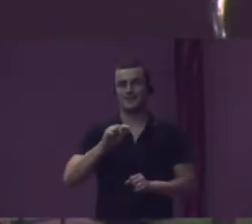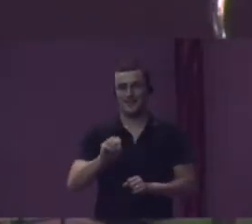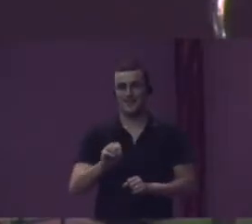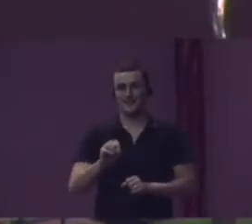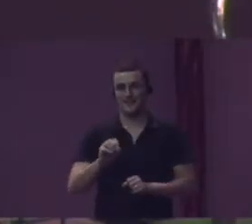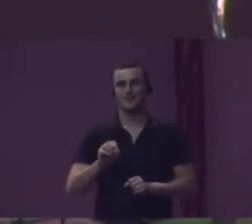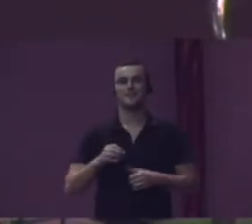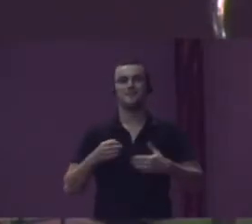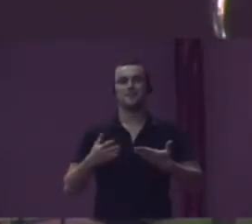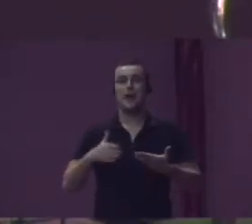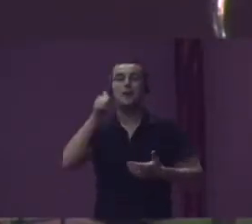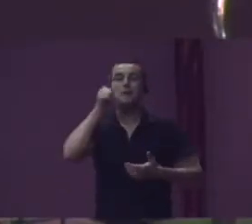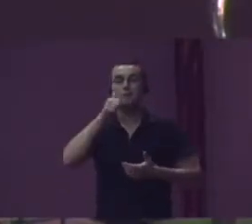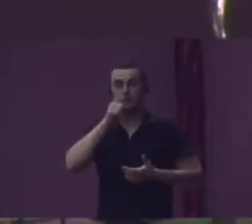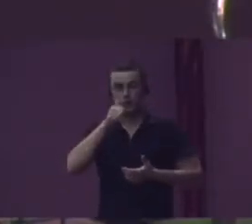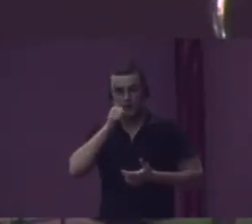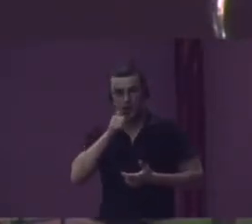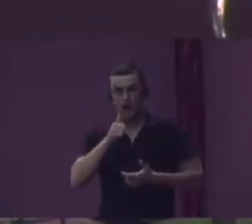mostly obstetricians.